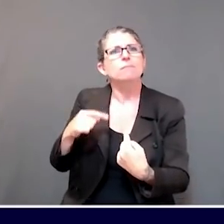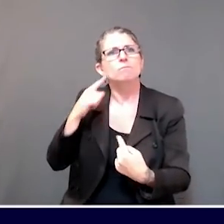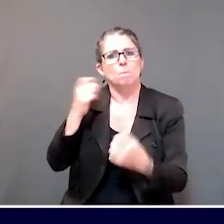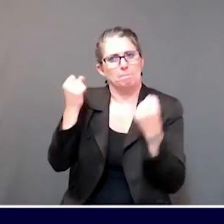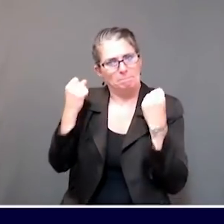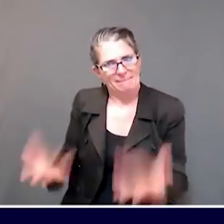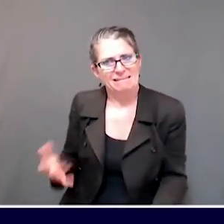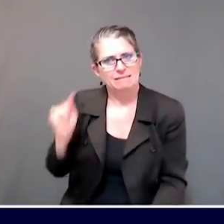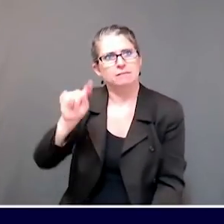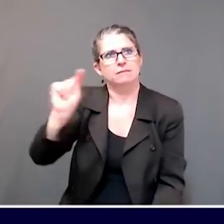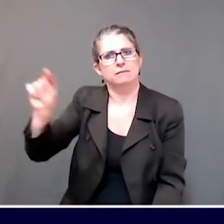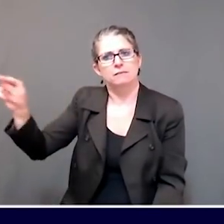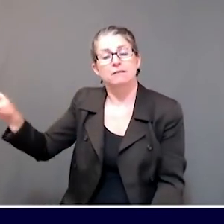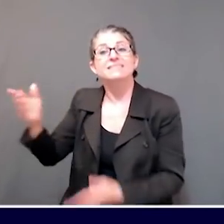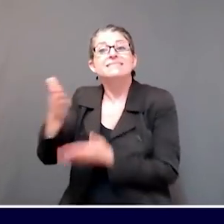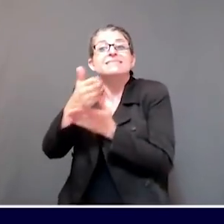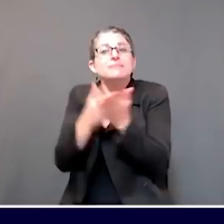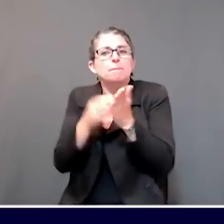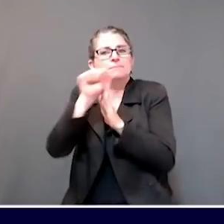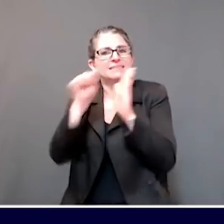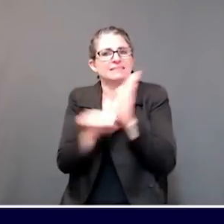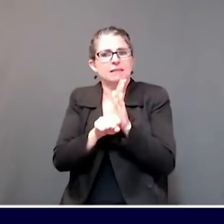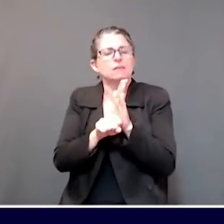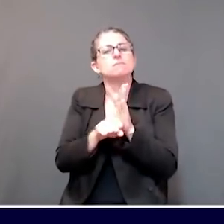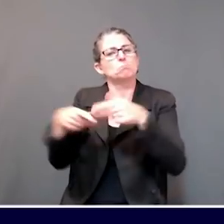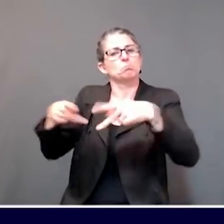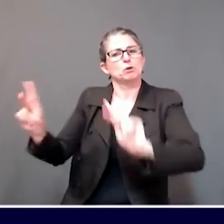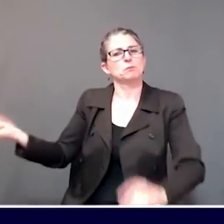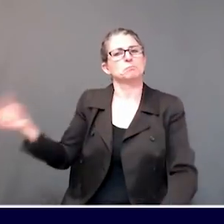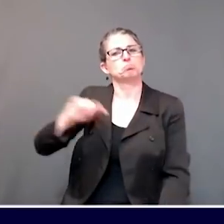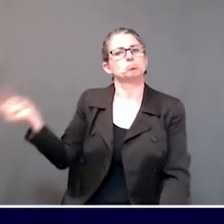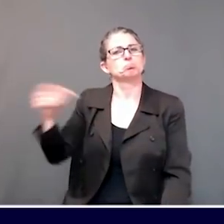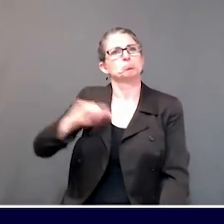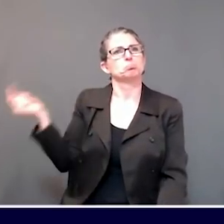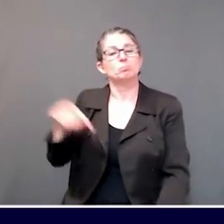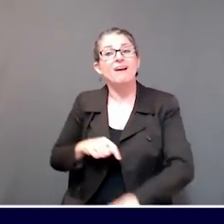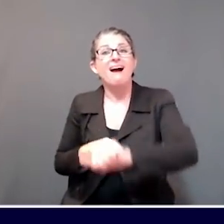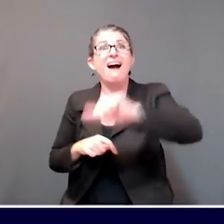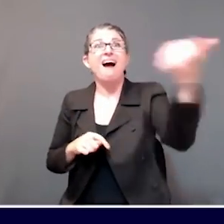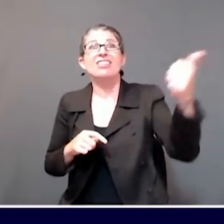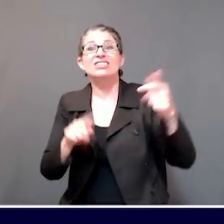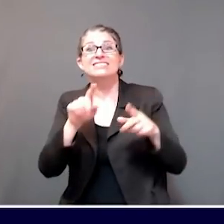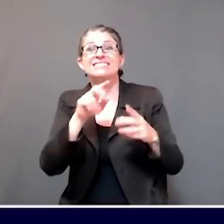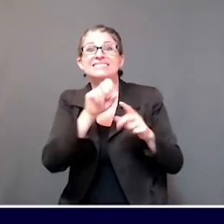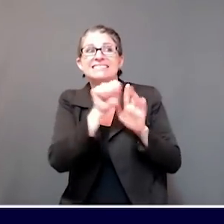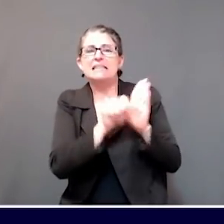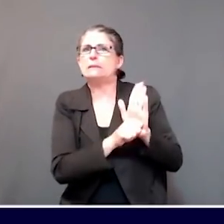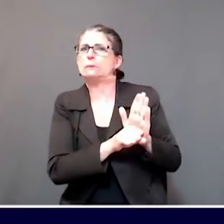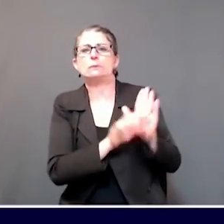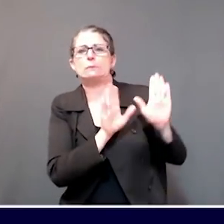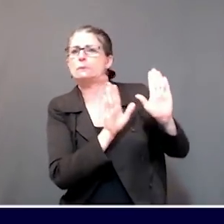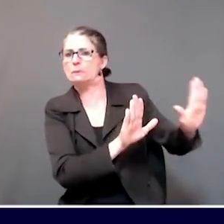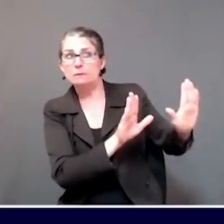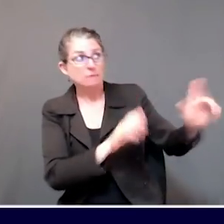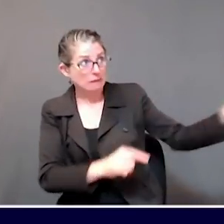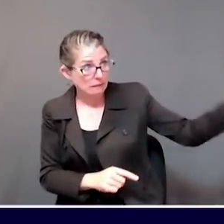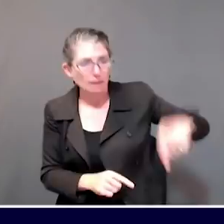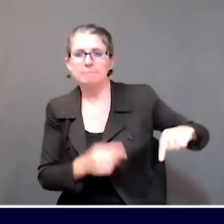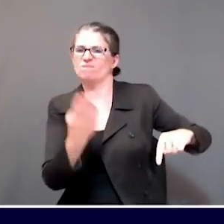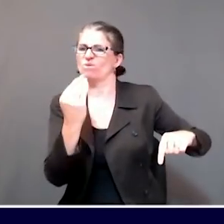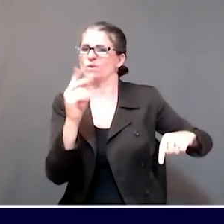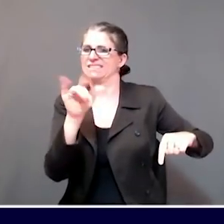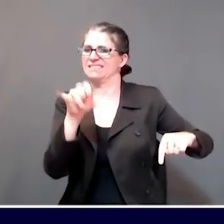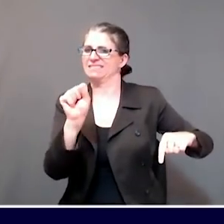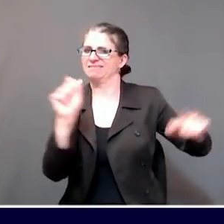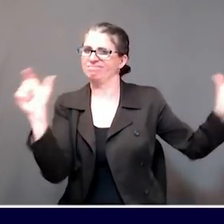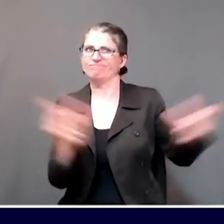New York and New Jersey, requires them to either quarantine for 14 days or get a test within 72 hours of coming here. And